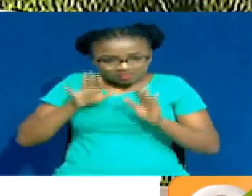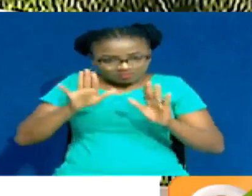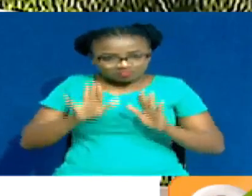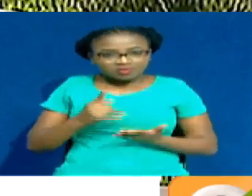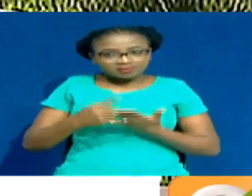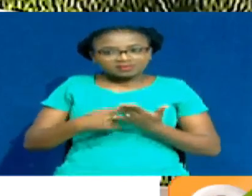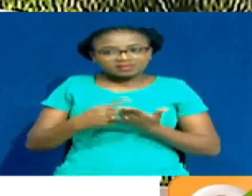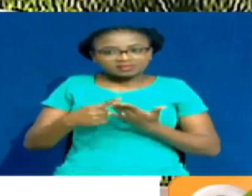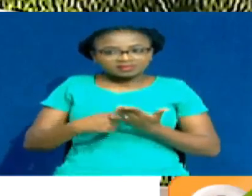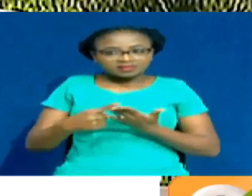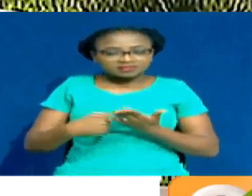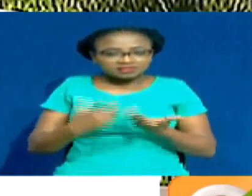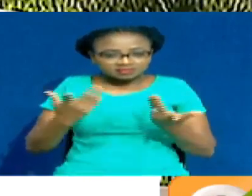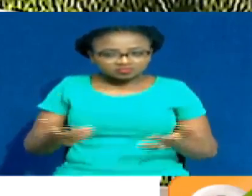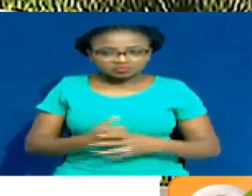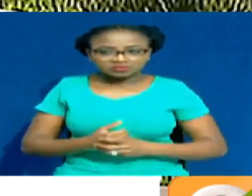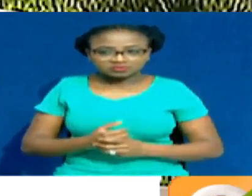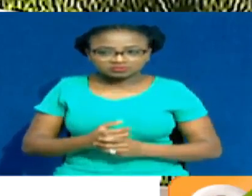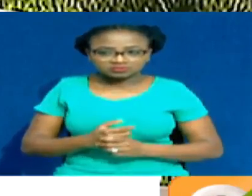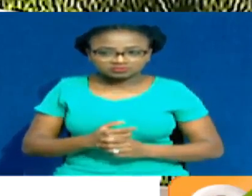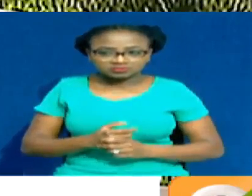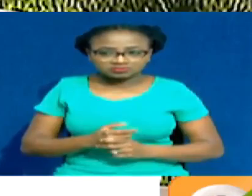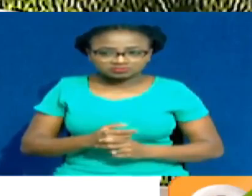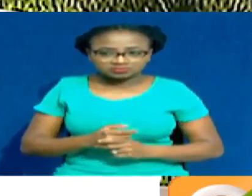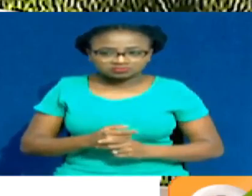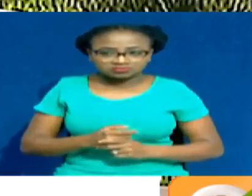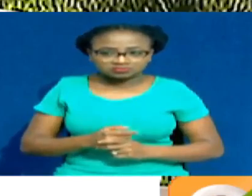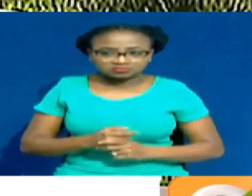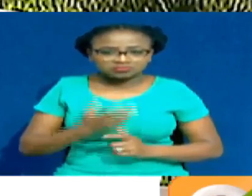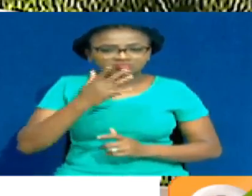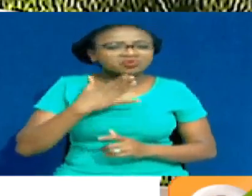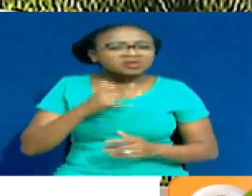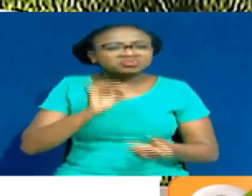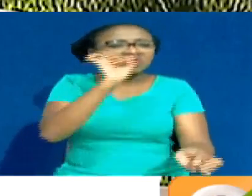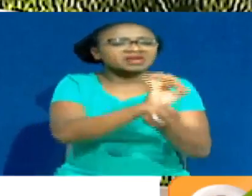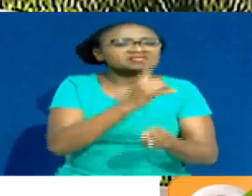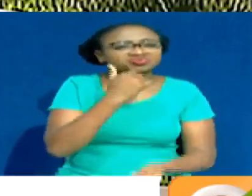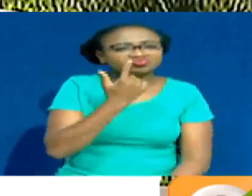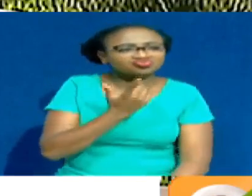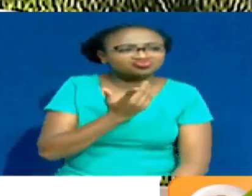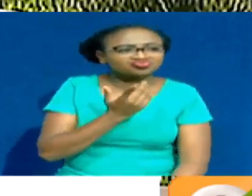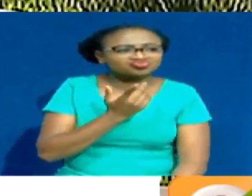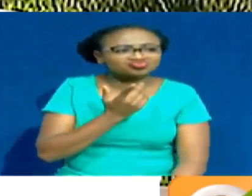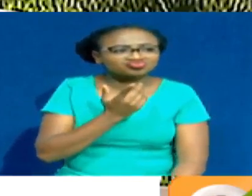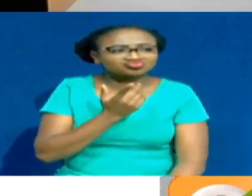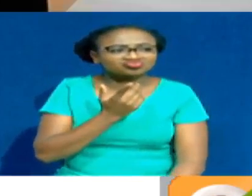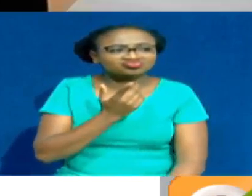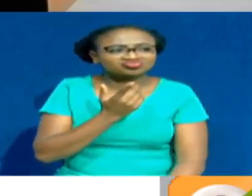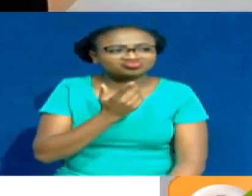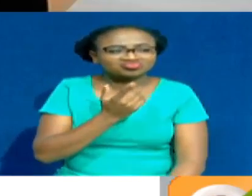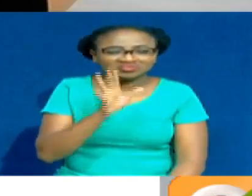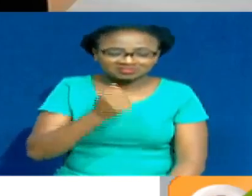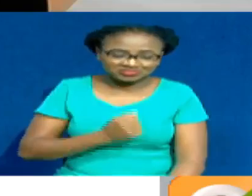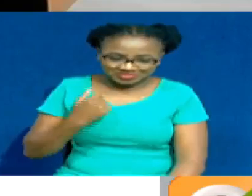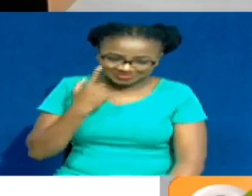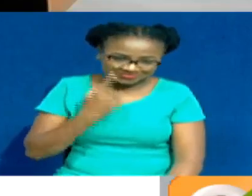is slow deployment of the system. Why are we looking for people to arrest when we have not fully deployed the system? I have already looked at the next couple